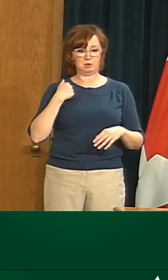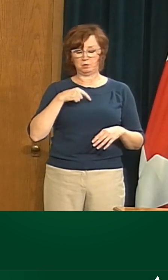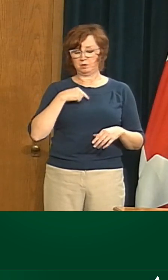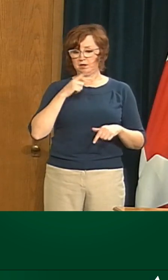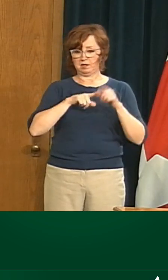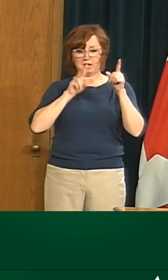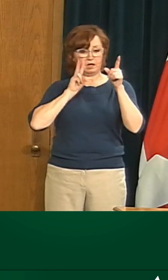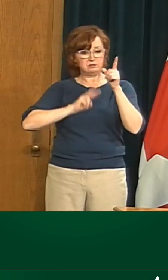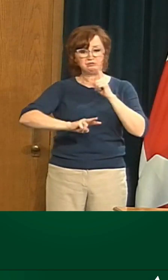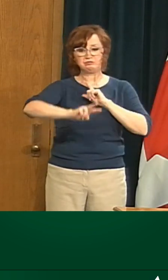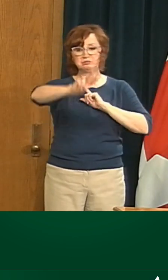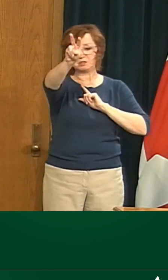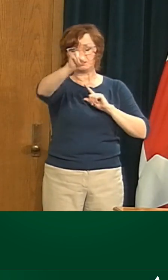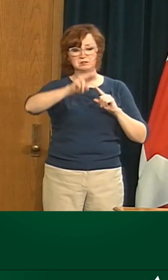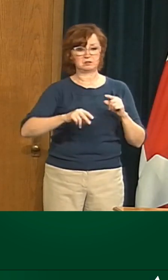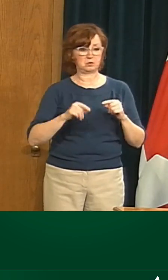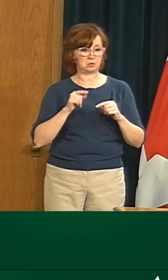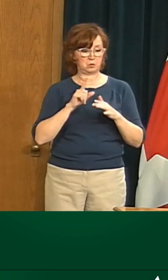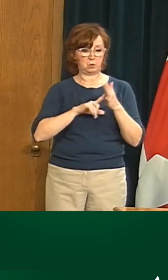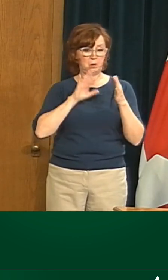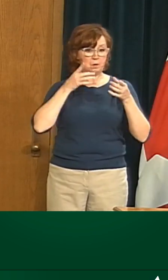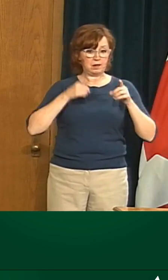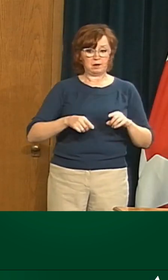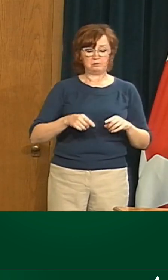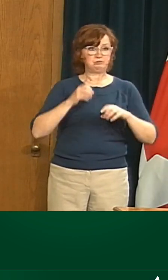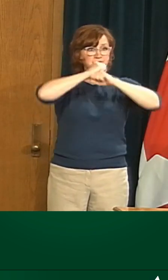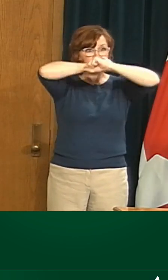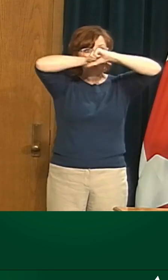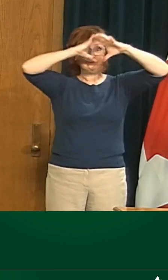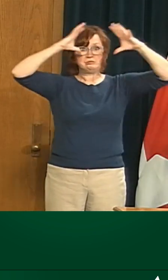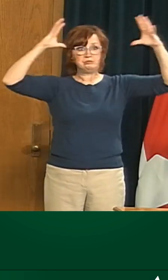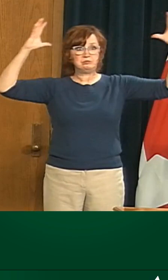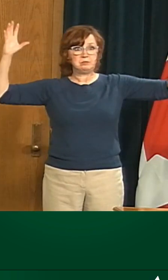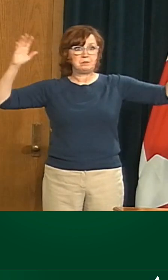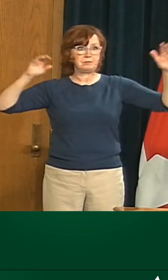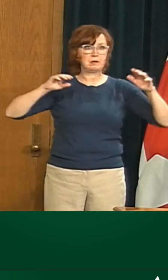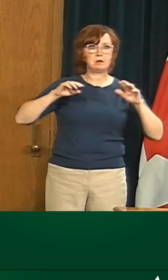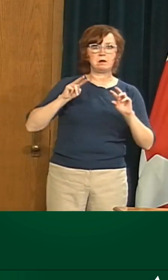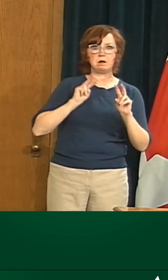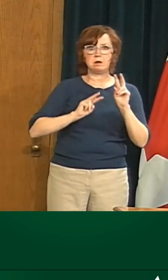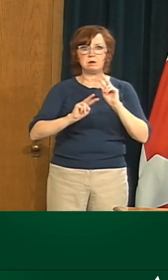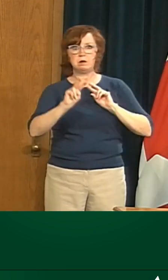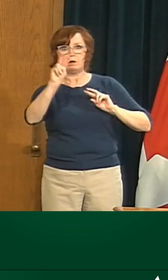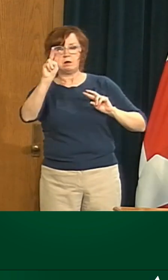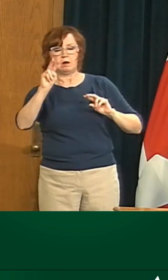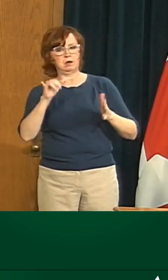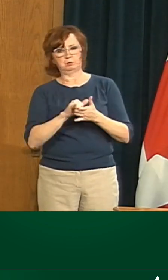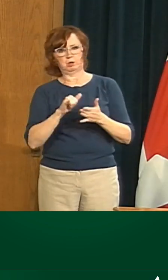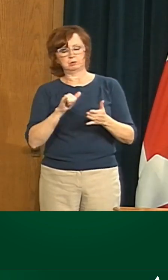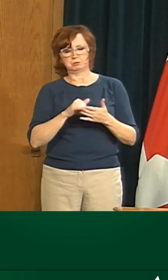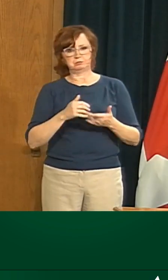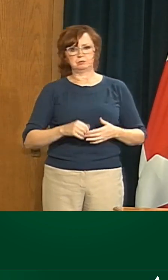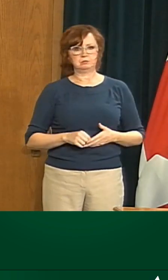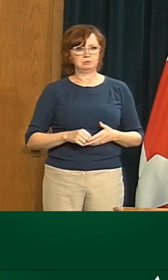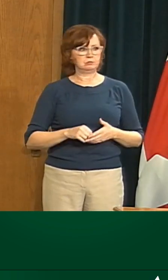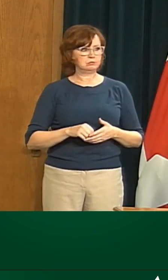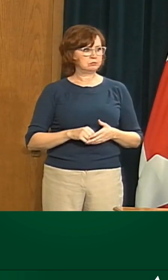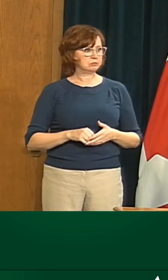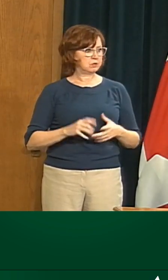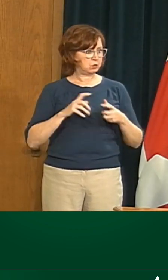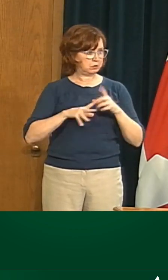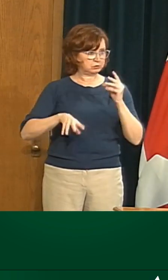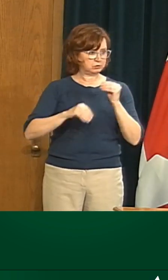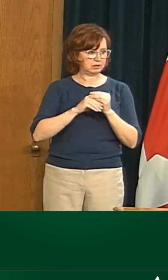to whether or not those types of gatherings with that number of people would be allowed to carry on. If you have anything